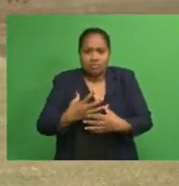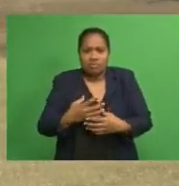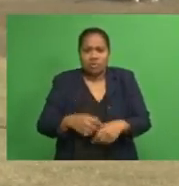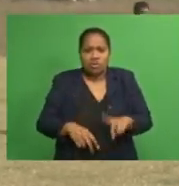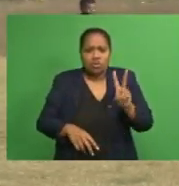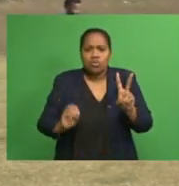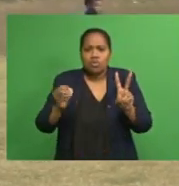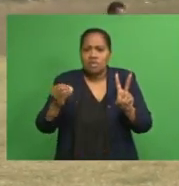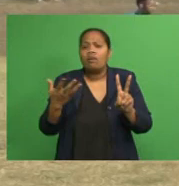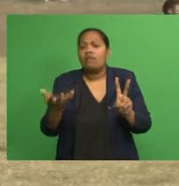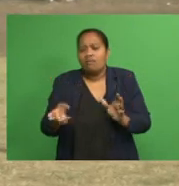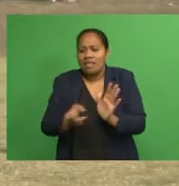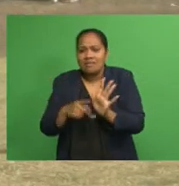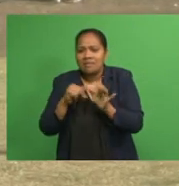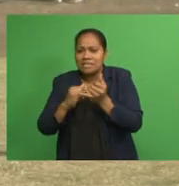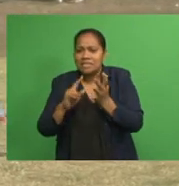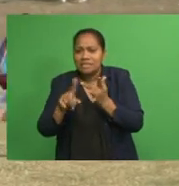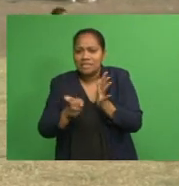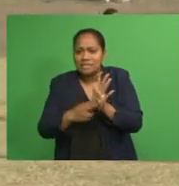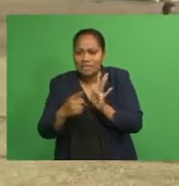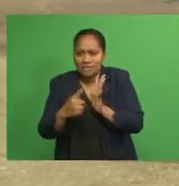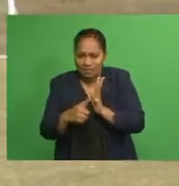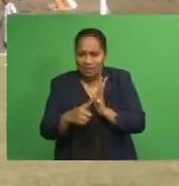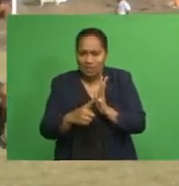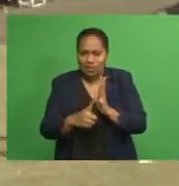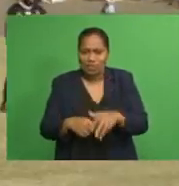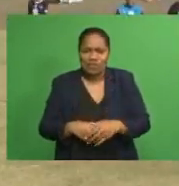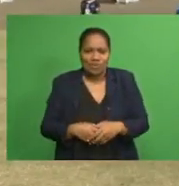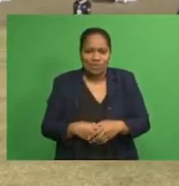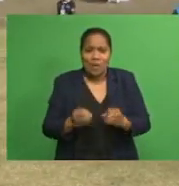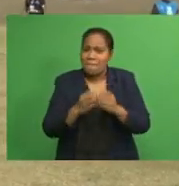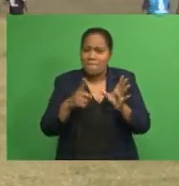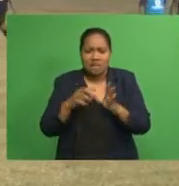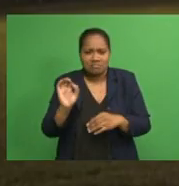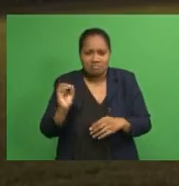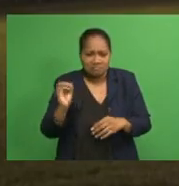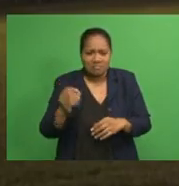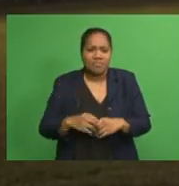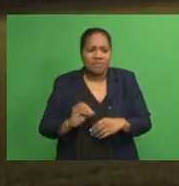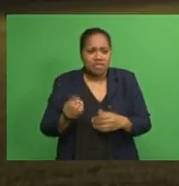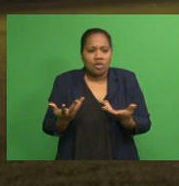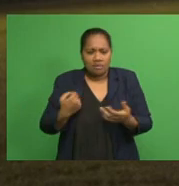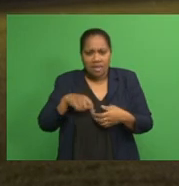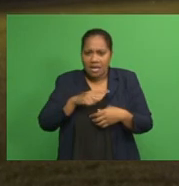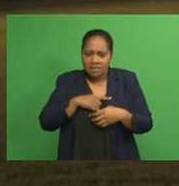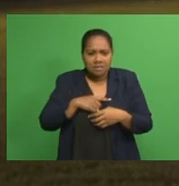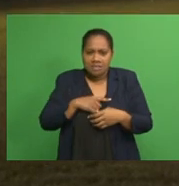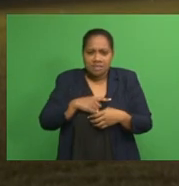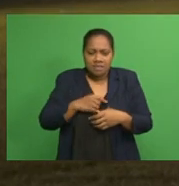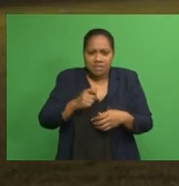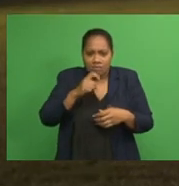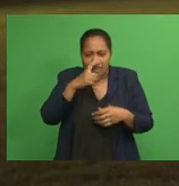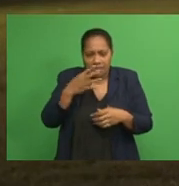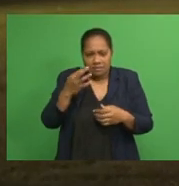We cannot take anything from Ba. Ba is a good side. So we cannot just look at that result and then go in and think that we can beat Ba.